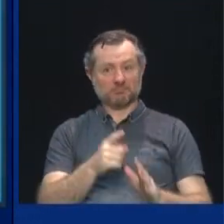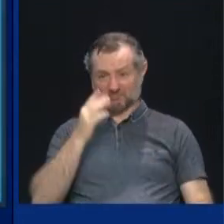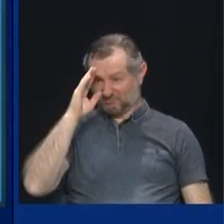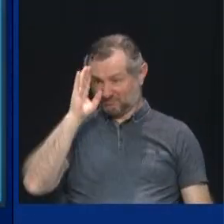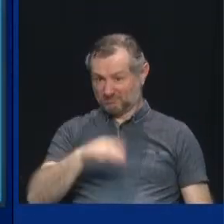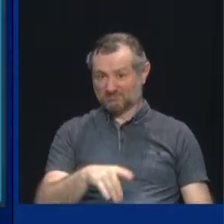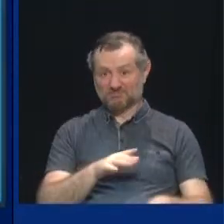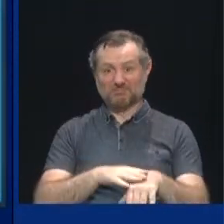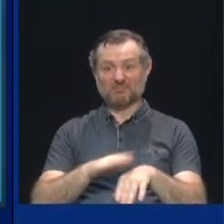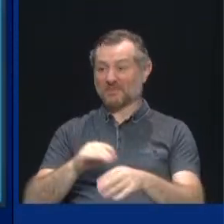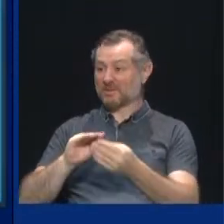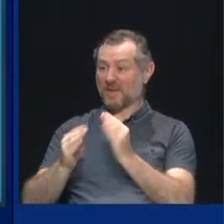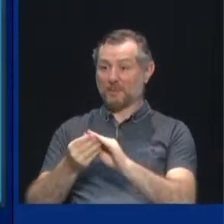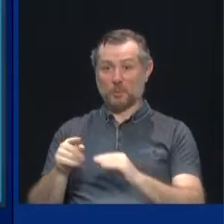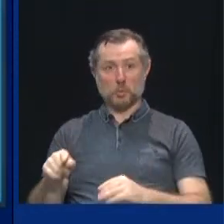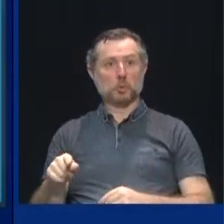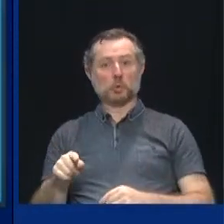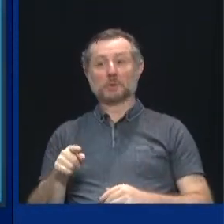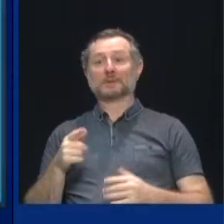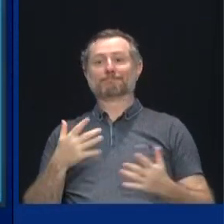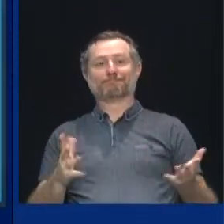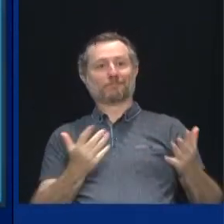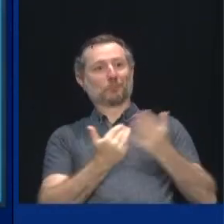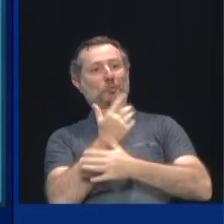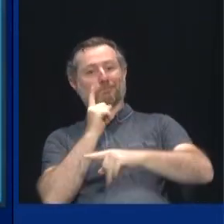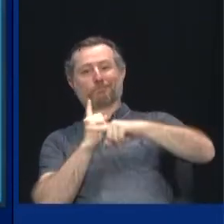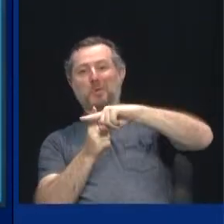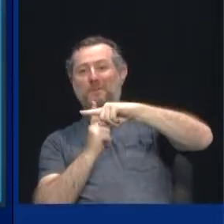numbers. 1,900 positives yesterday.